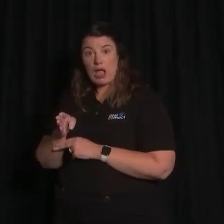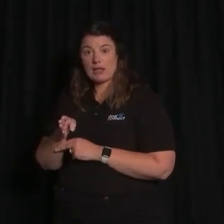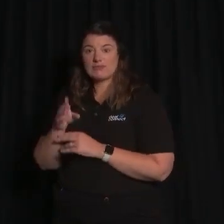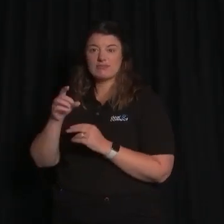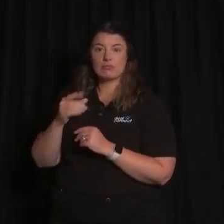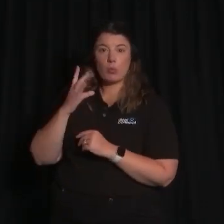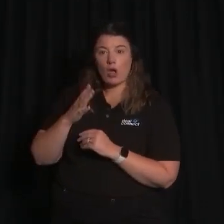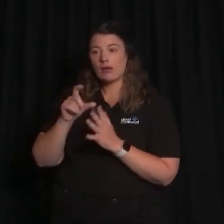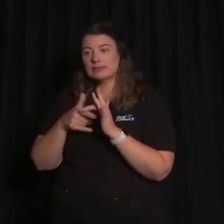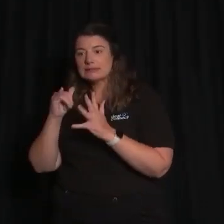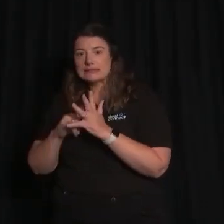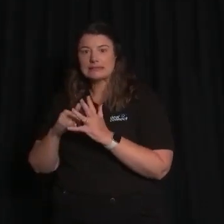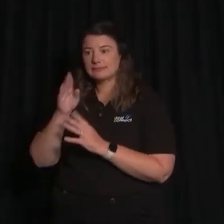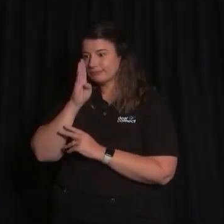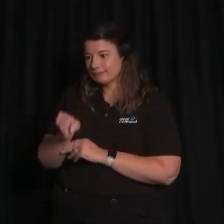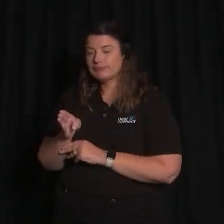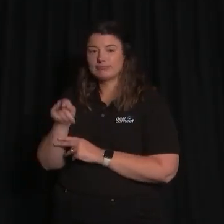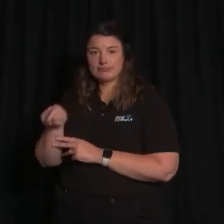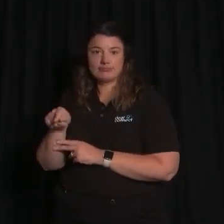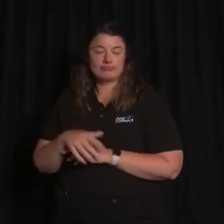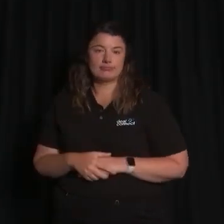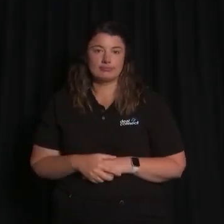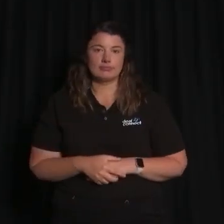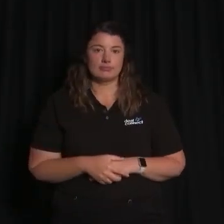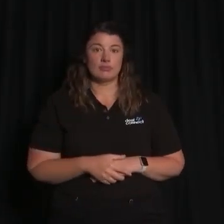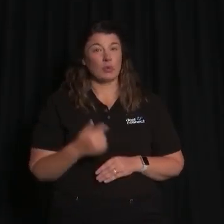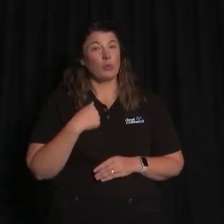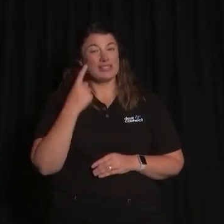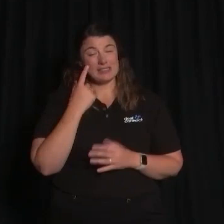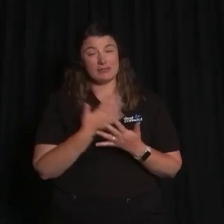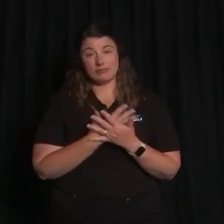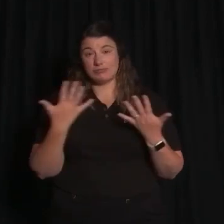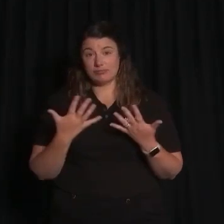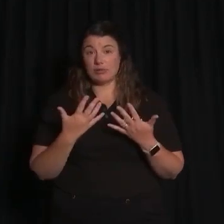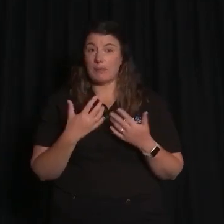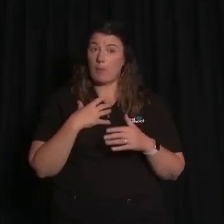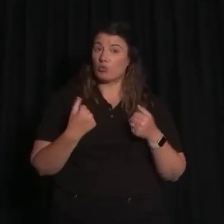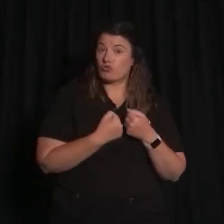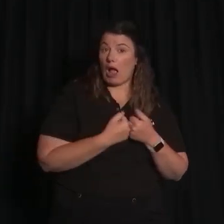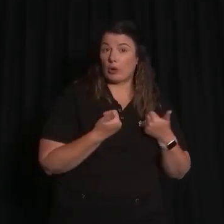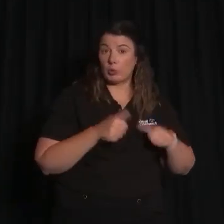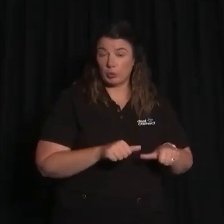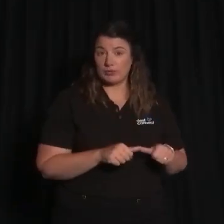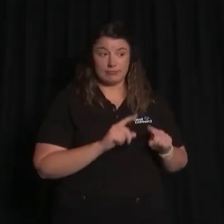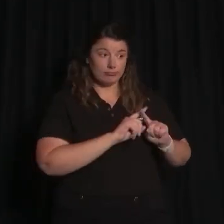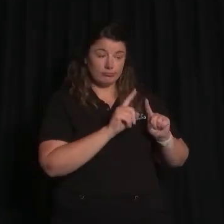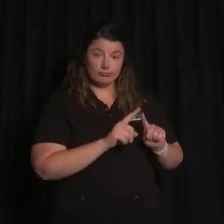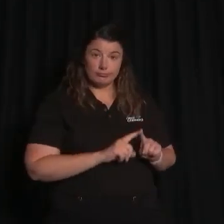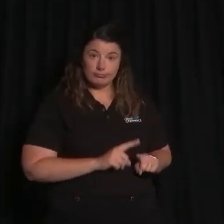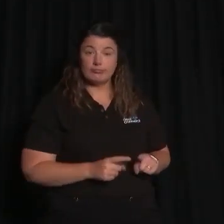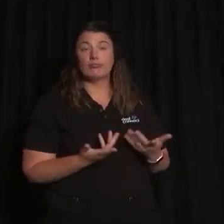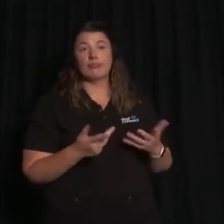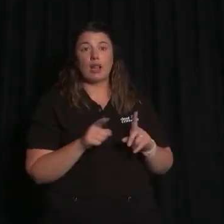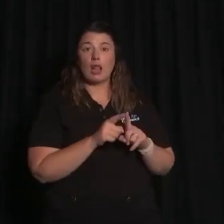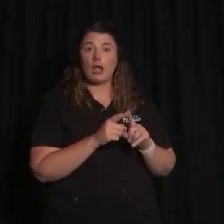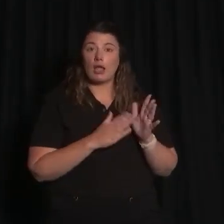cisgender or endosex individuals. We see much higher rates of substance use, a whole range of substances, particularly